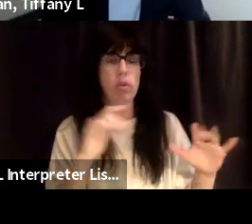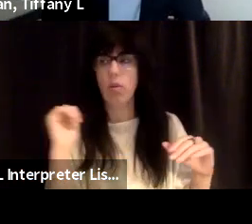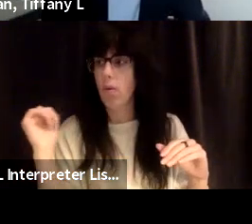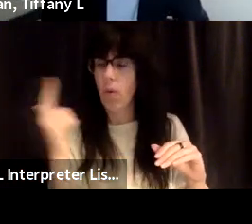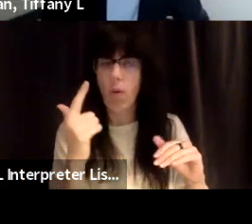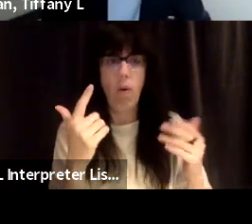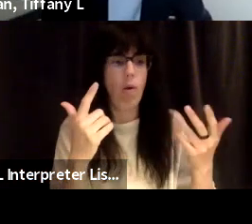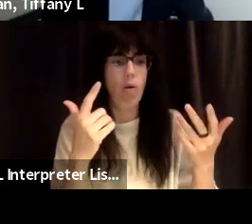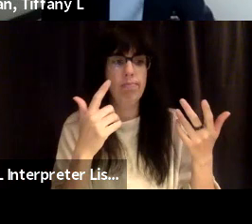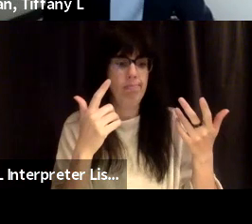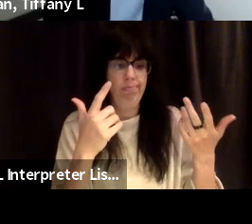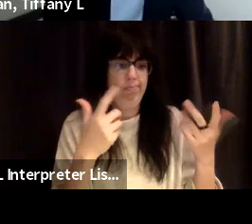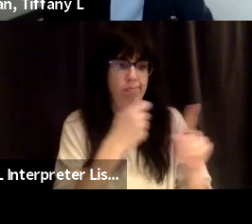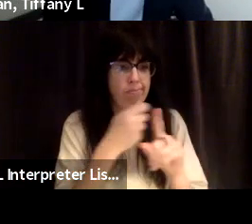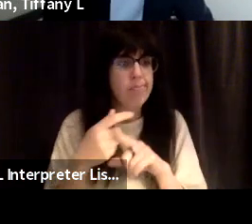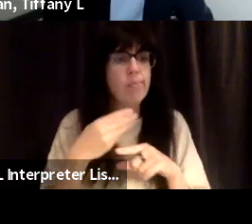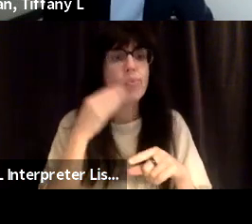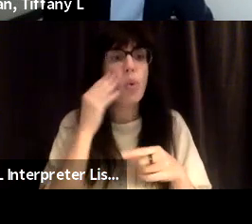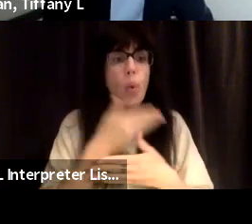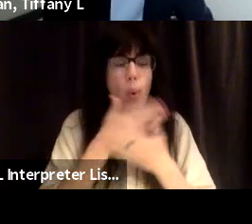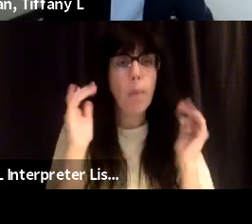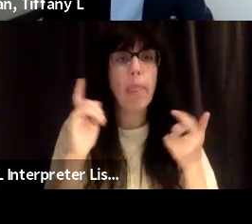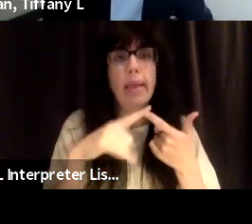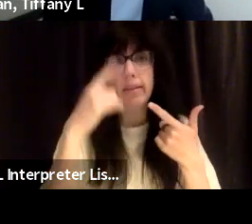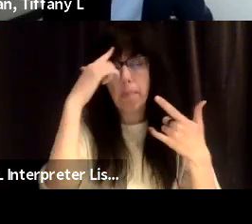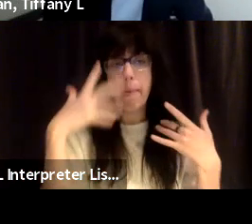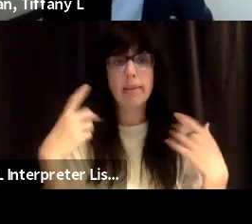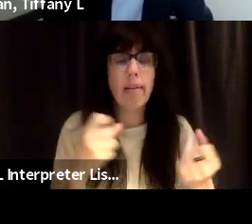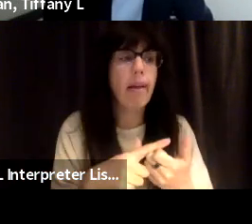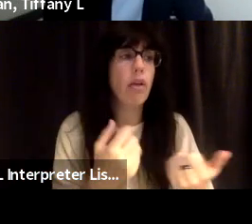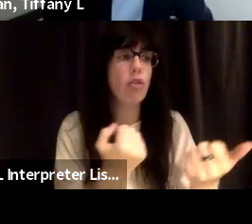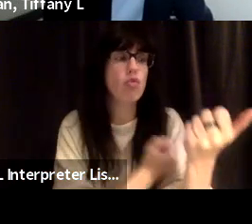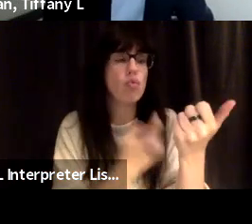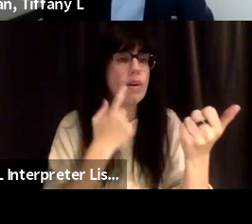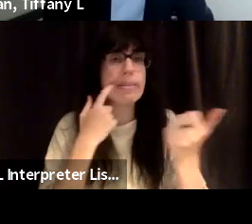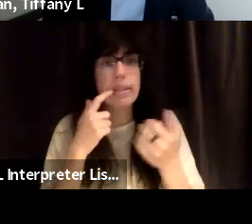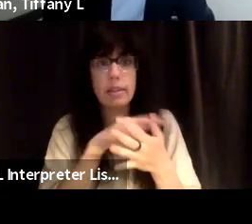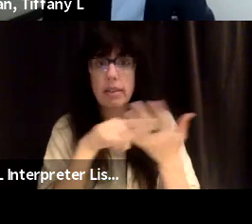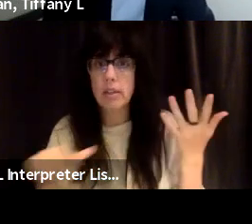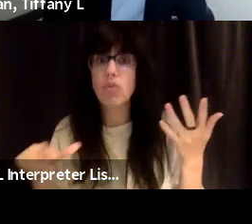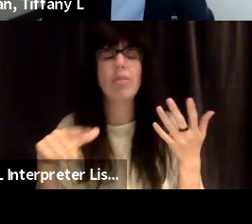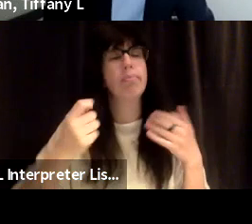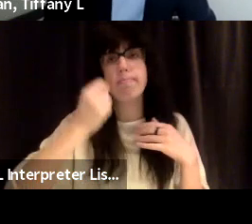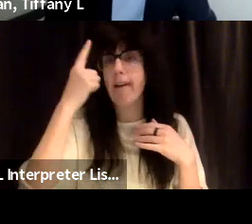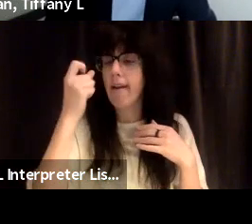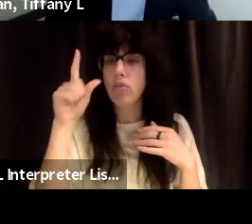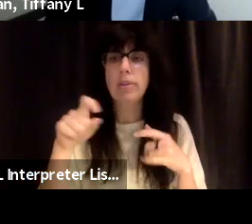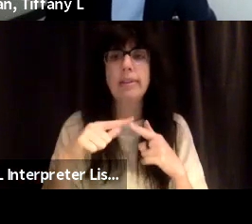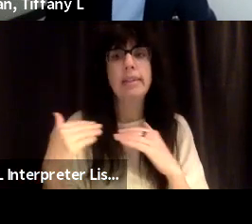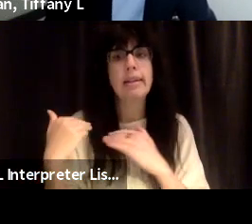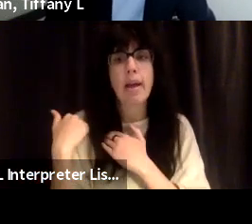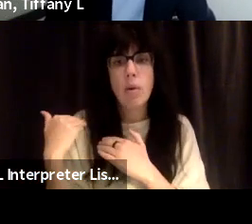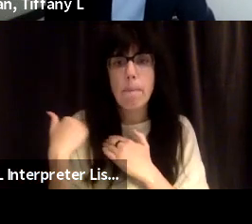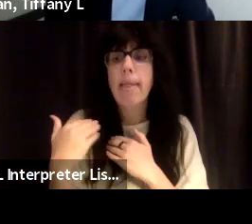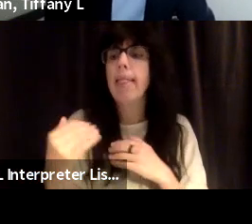of homelessness, mental health, drug addiction. I am all for accountability. I think anyone who serves